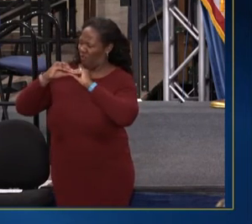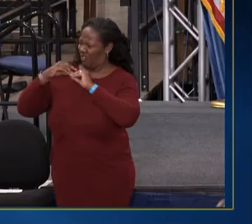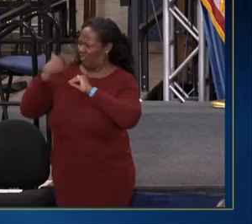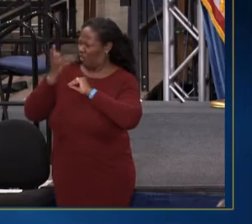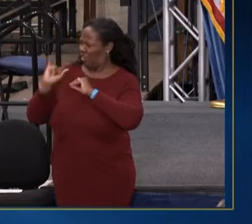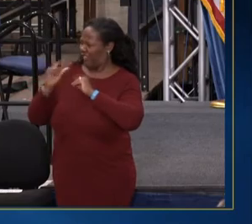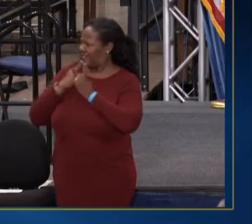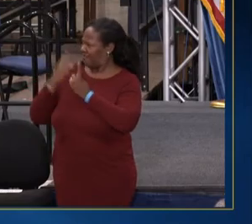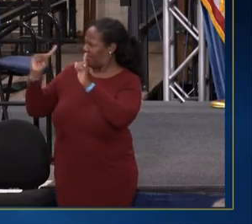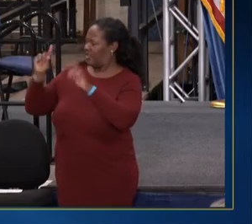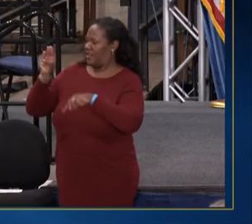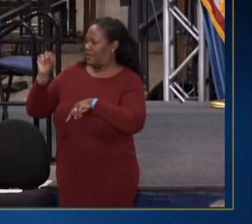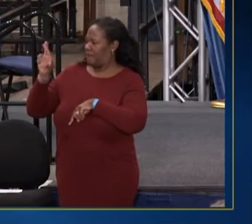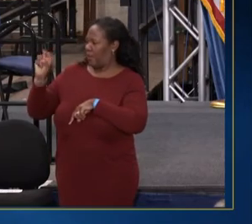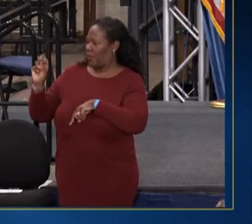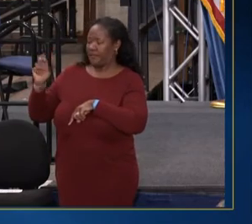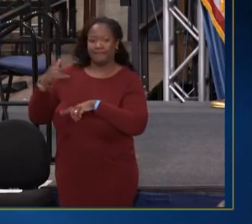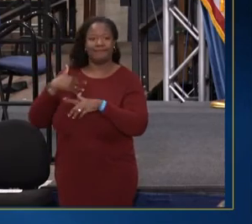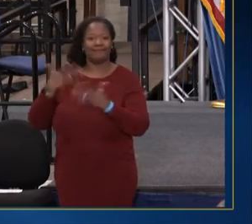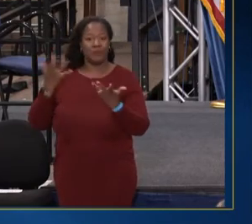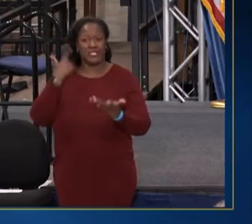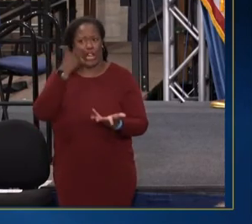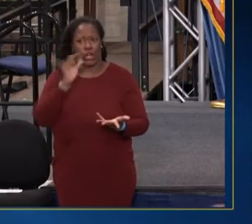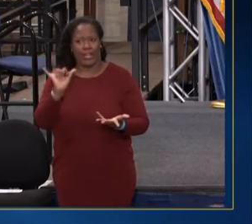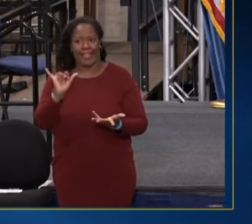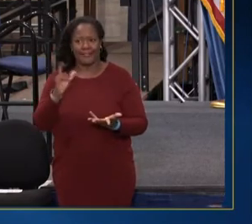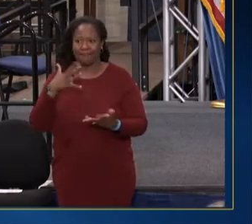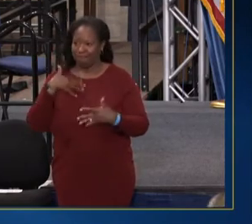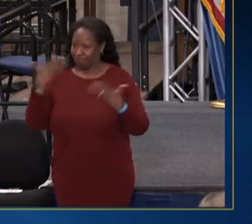timer. 5 minutes starts now.